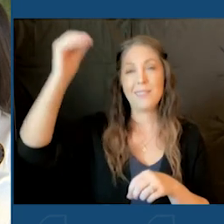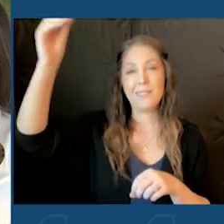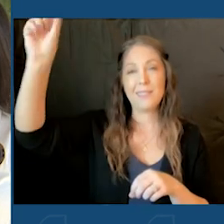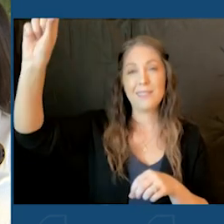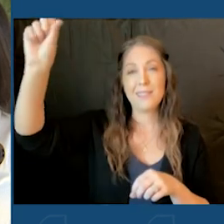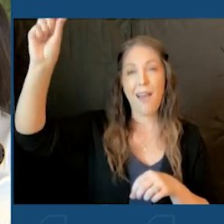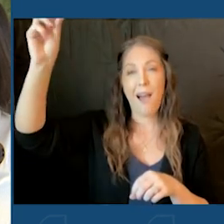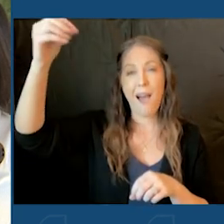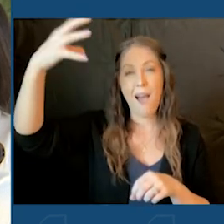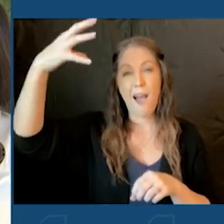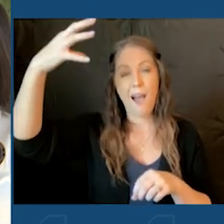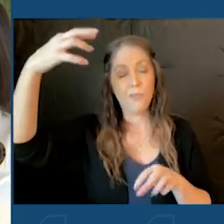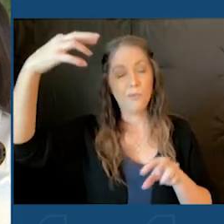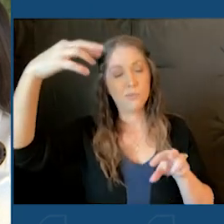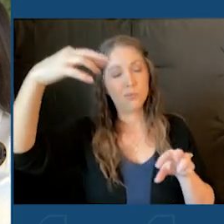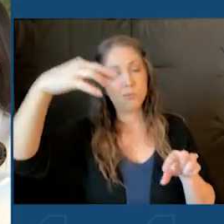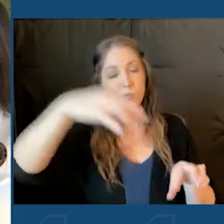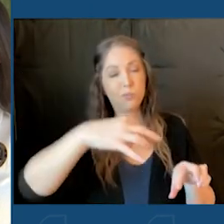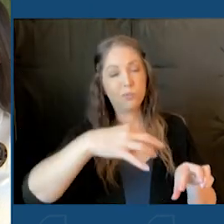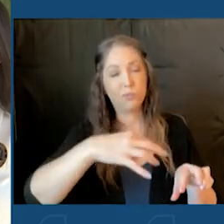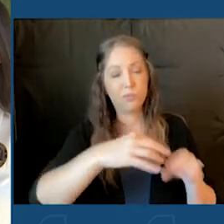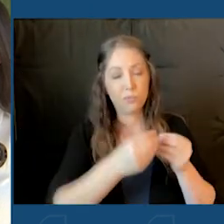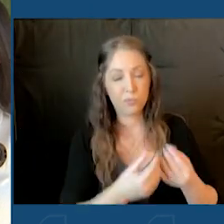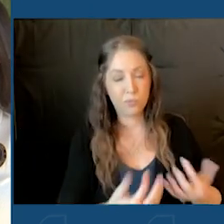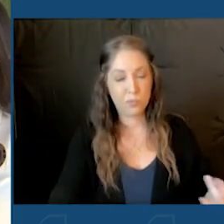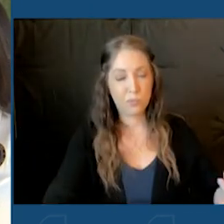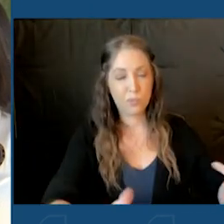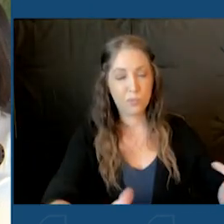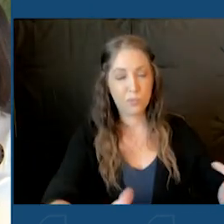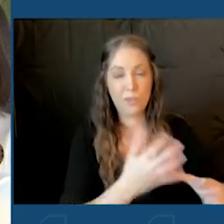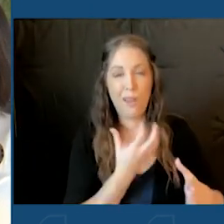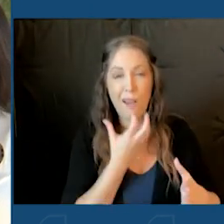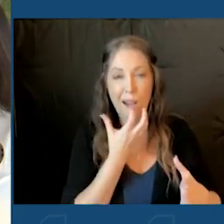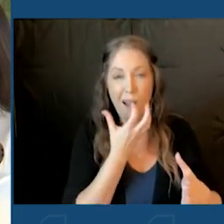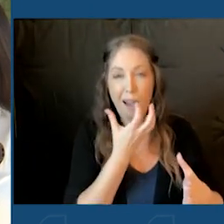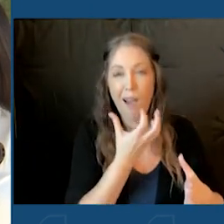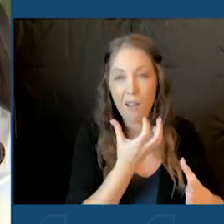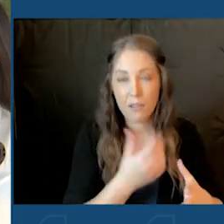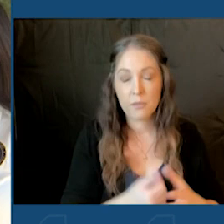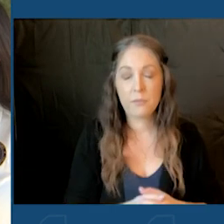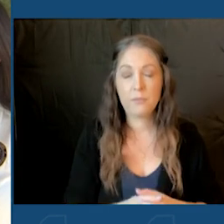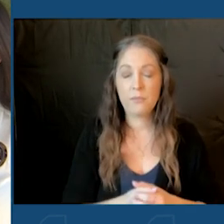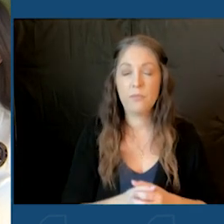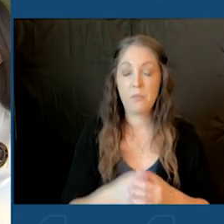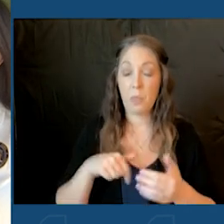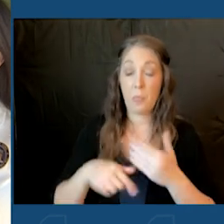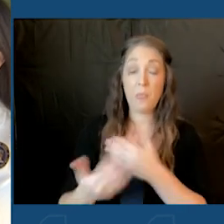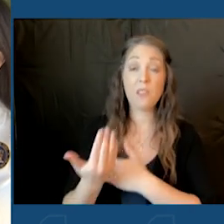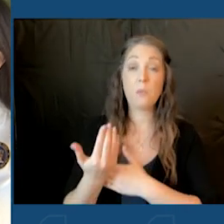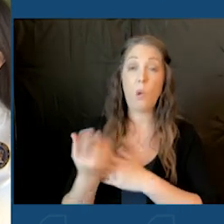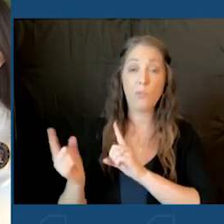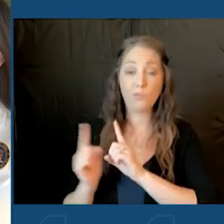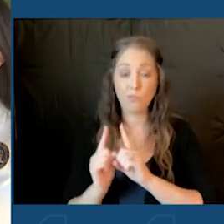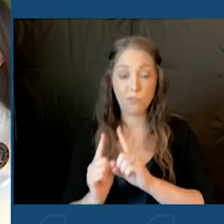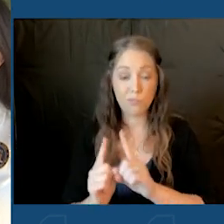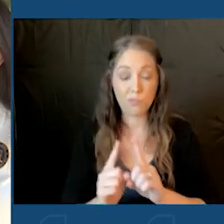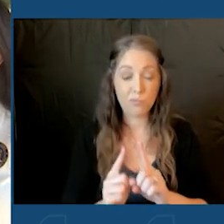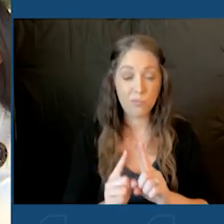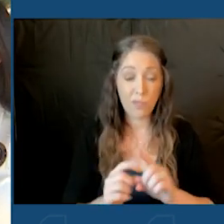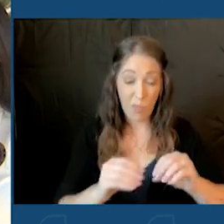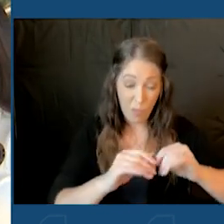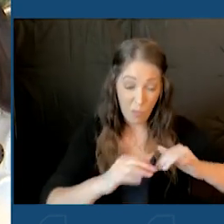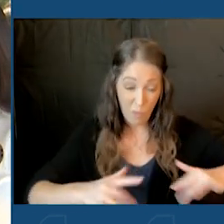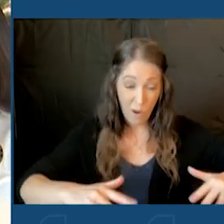and that floor heats back up. As I walked through this morning with Robbie, the ground is smoking in many